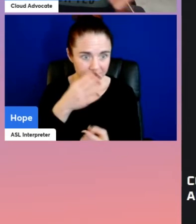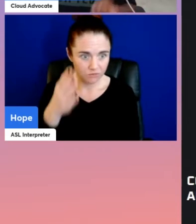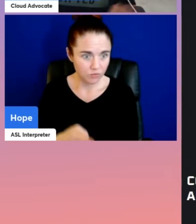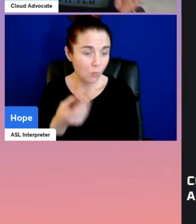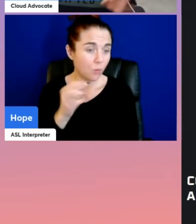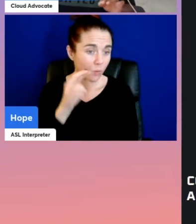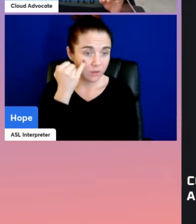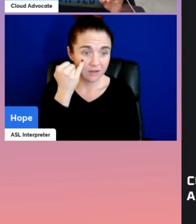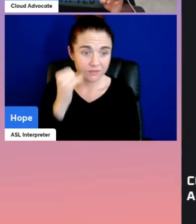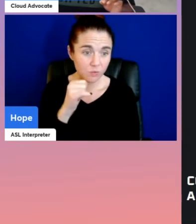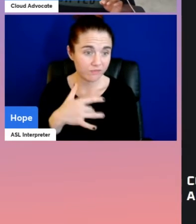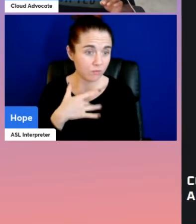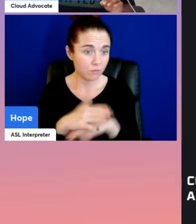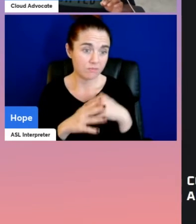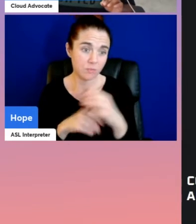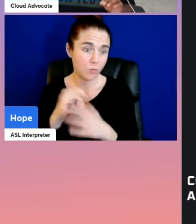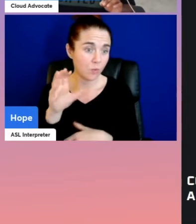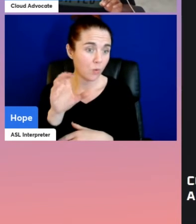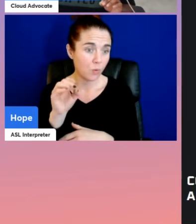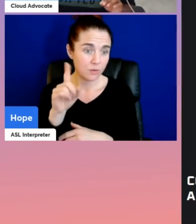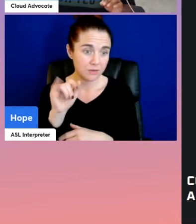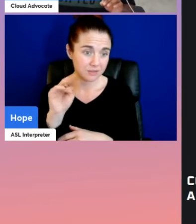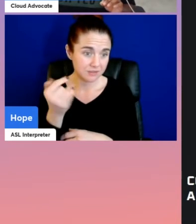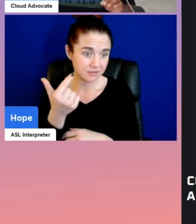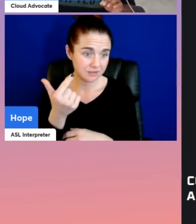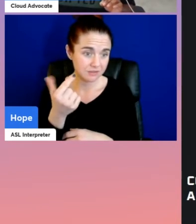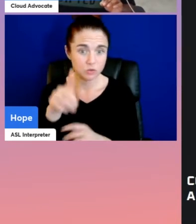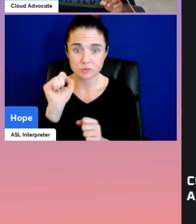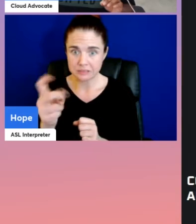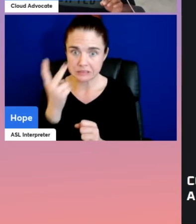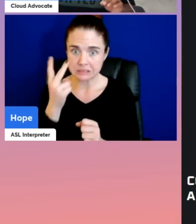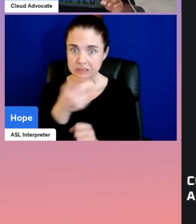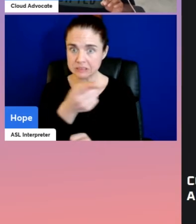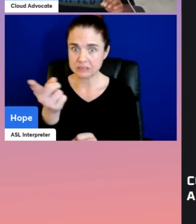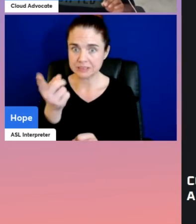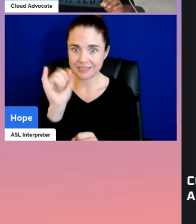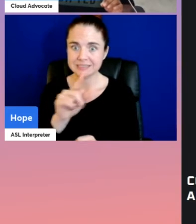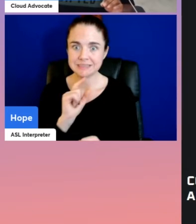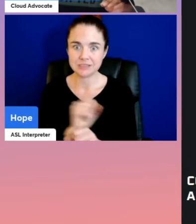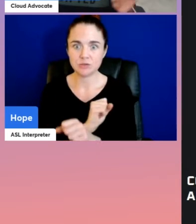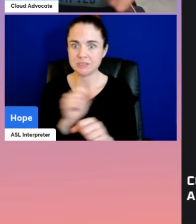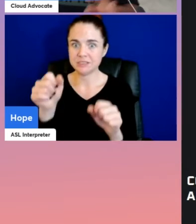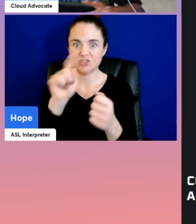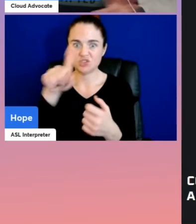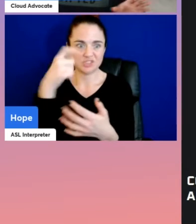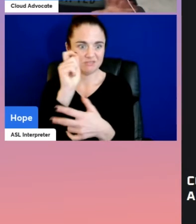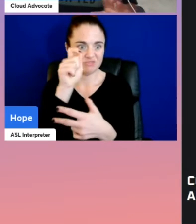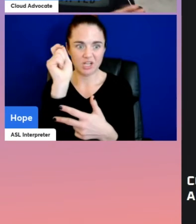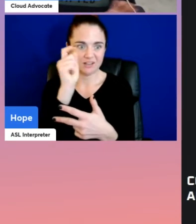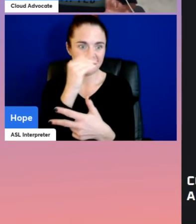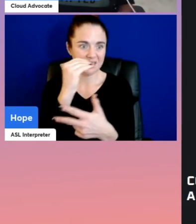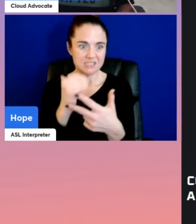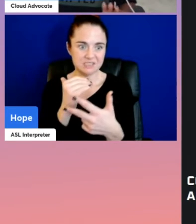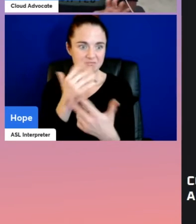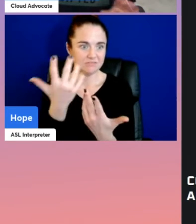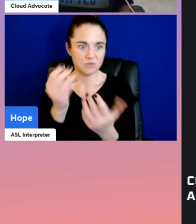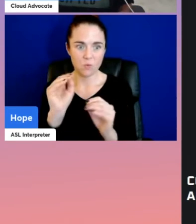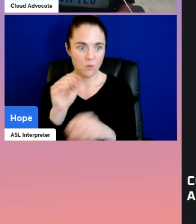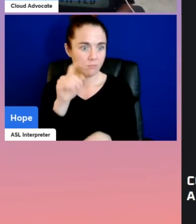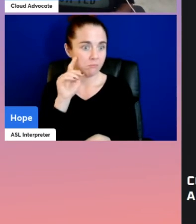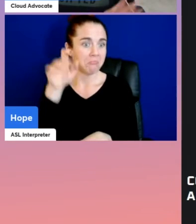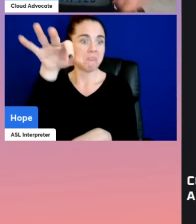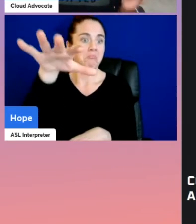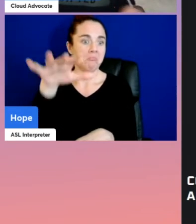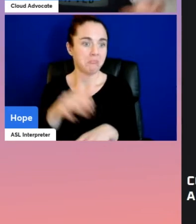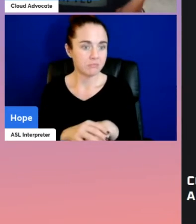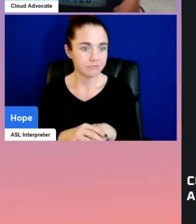with coding and things like that. And see here, this is literally what you get. It's just a checklist. There's no helpful prompts or